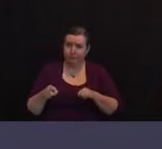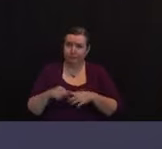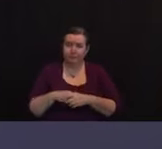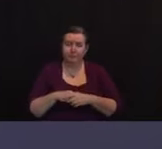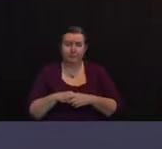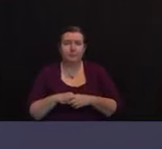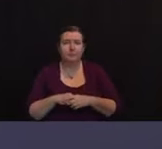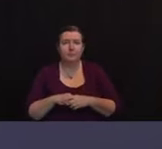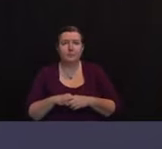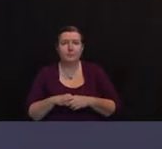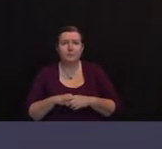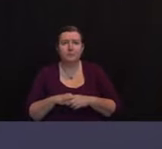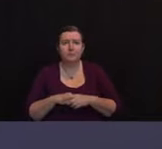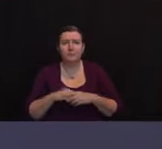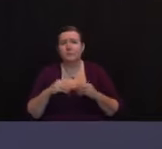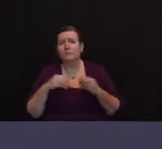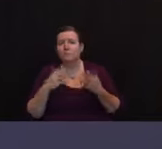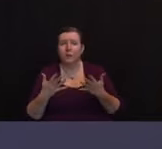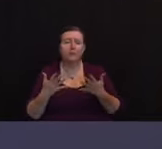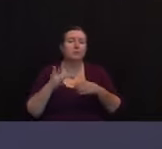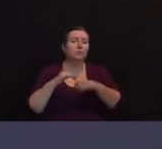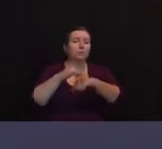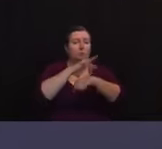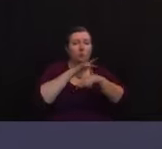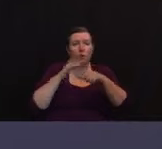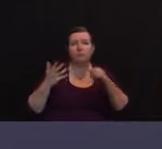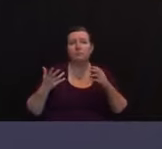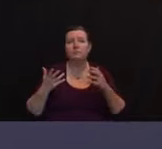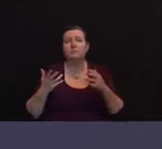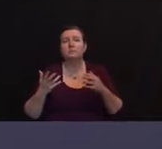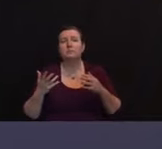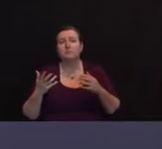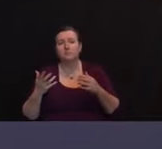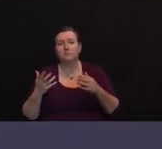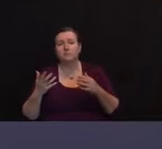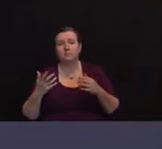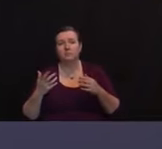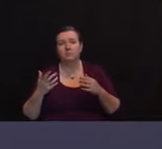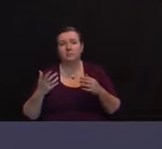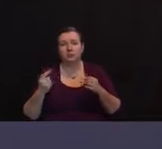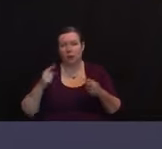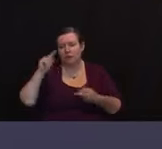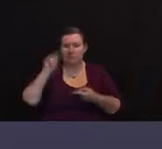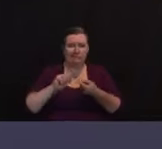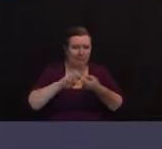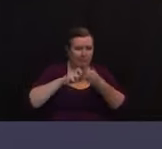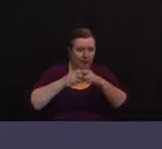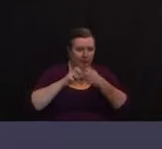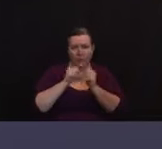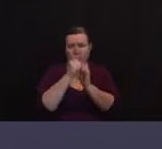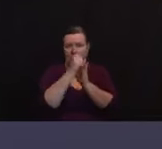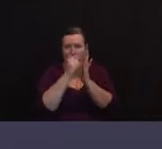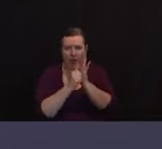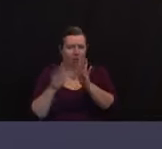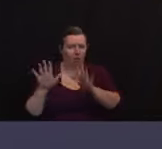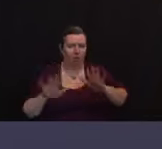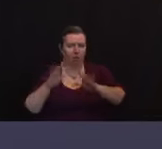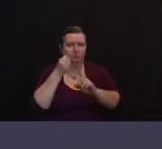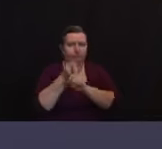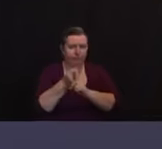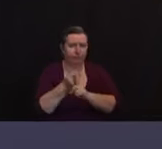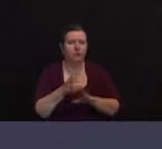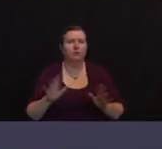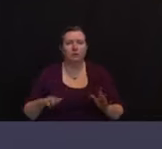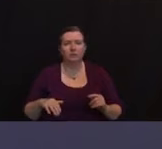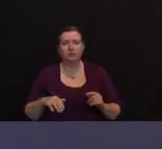resources to mitigate their individual accounts and steps they can take on the back end. If anybody from the public, especially those 200 users, but anybody